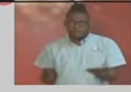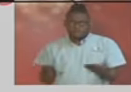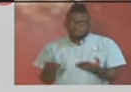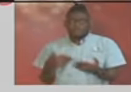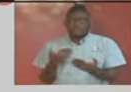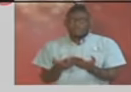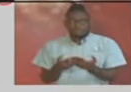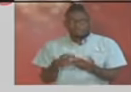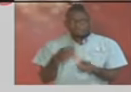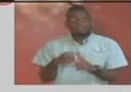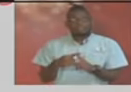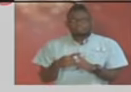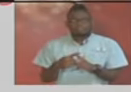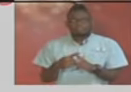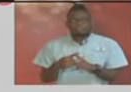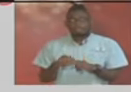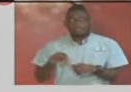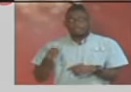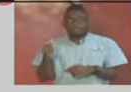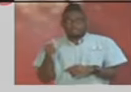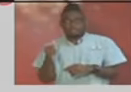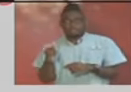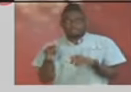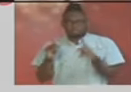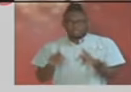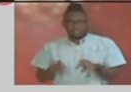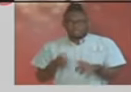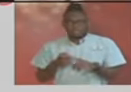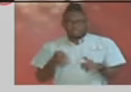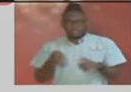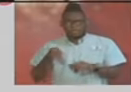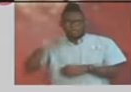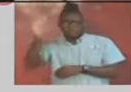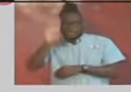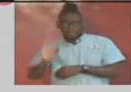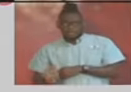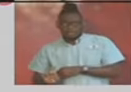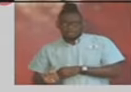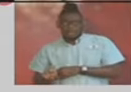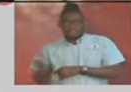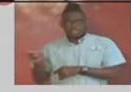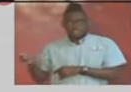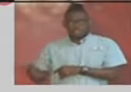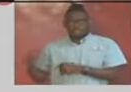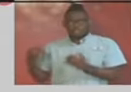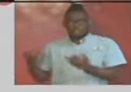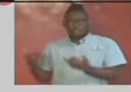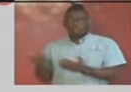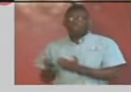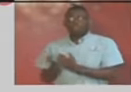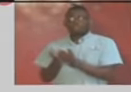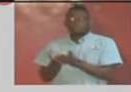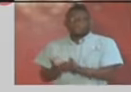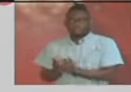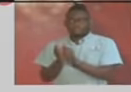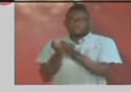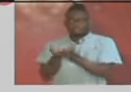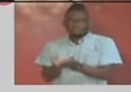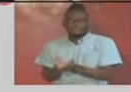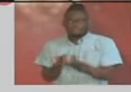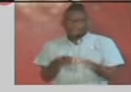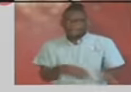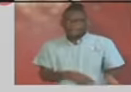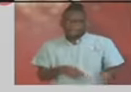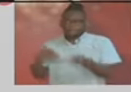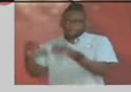However, that person was actually aboard a vessel, did not disembark the vessel, ultimately left Trinidad's waters and